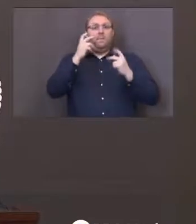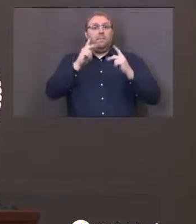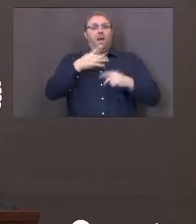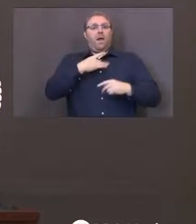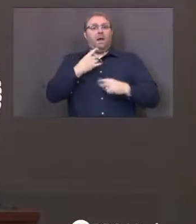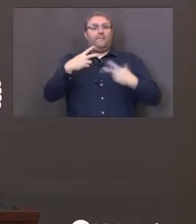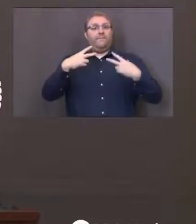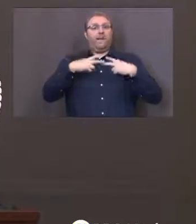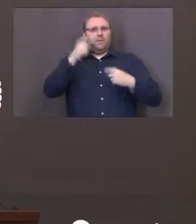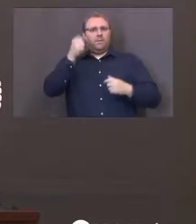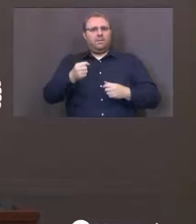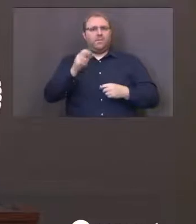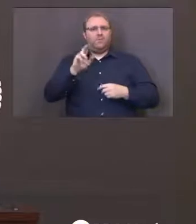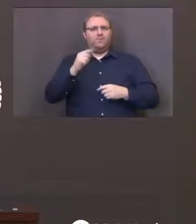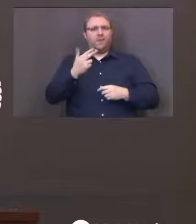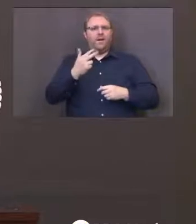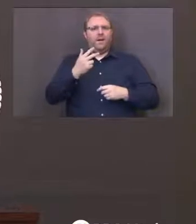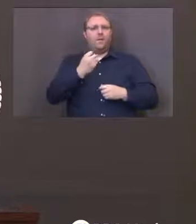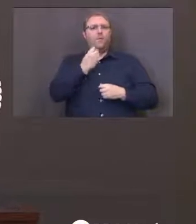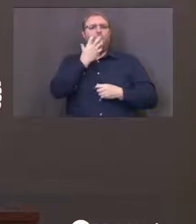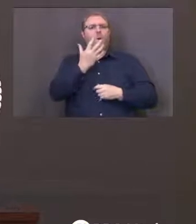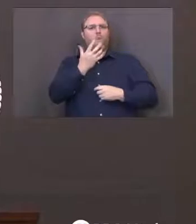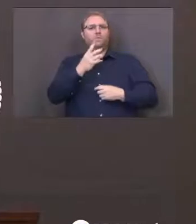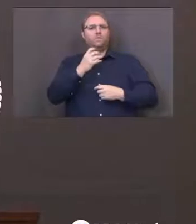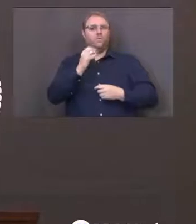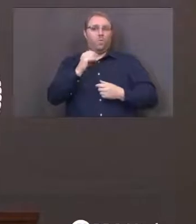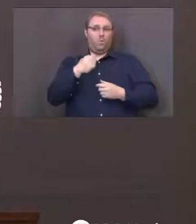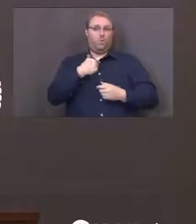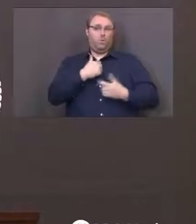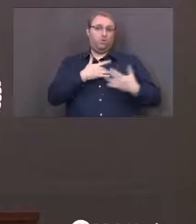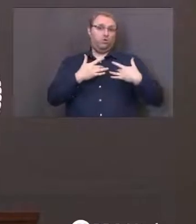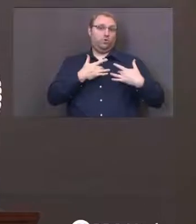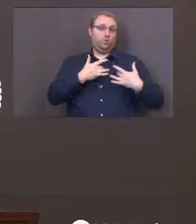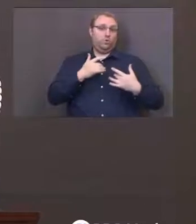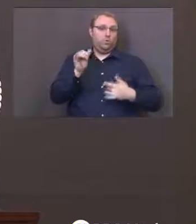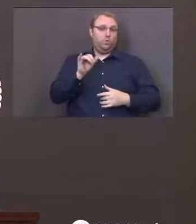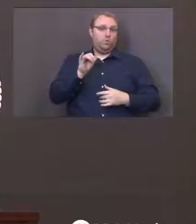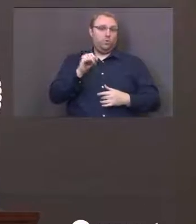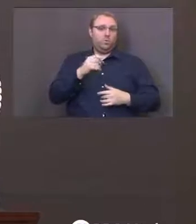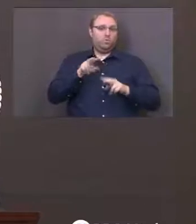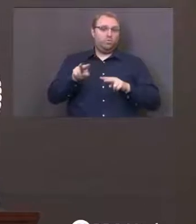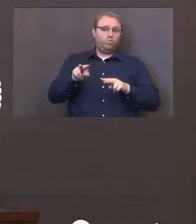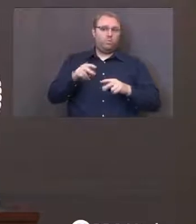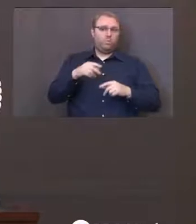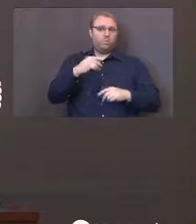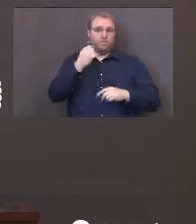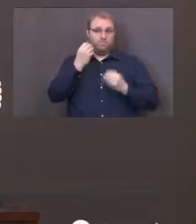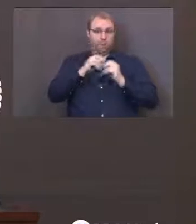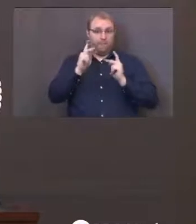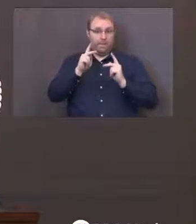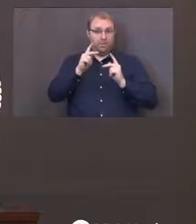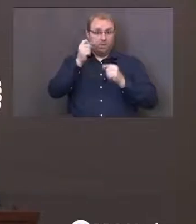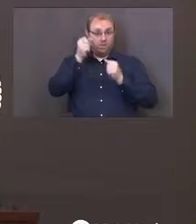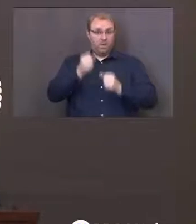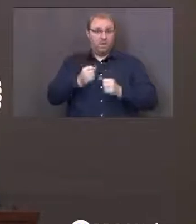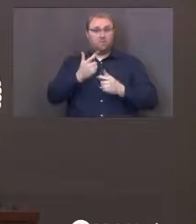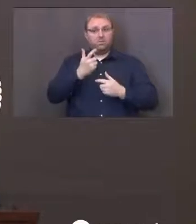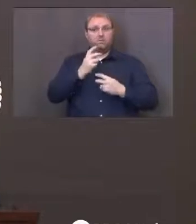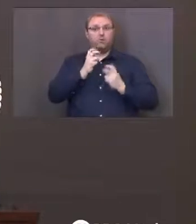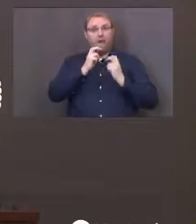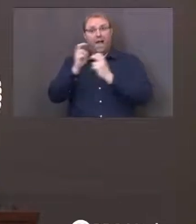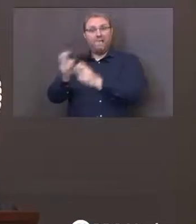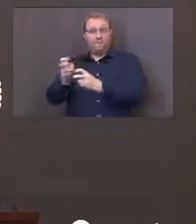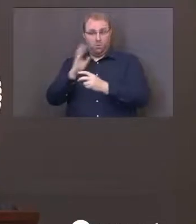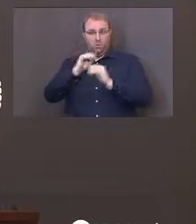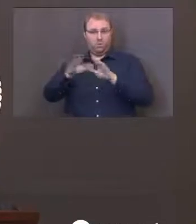for vacation time. And so that causes a little bit of pause, and we want to be a little bit cautionary about that. What we